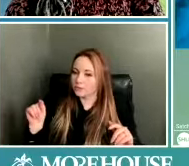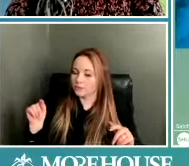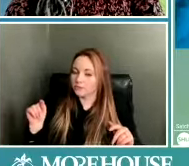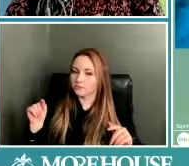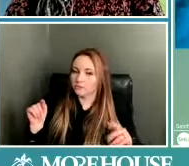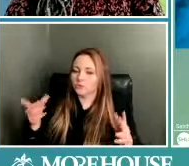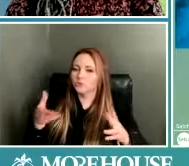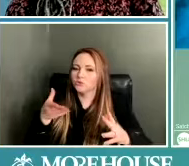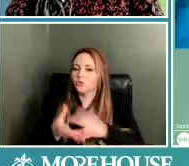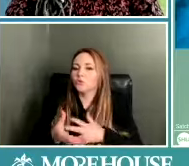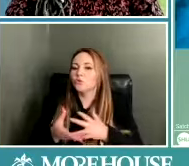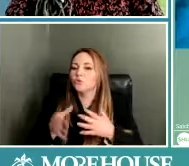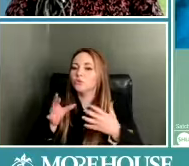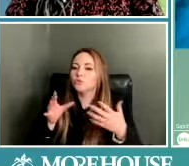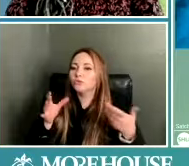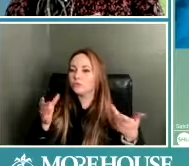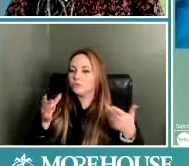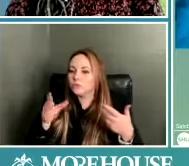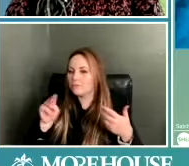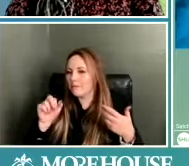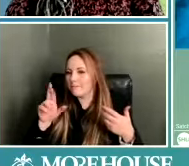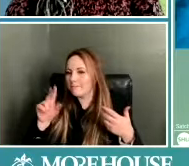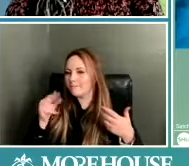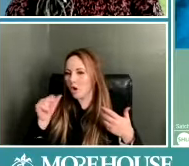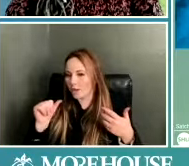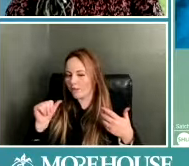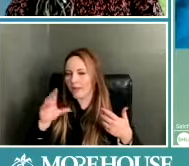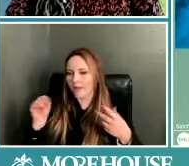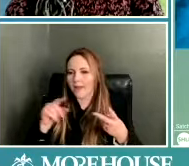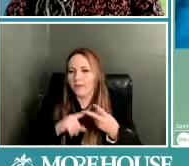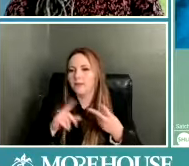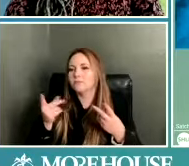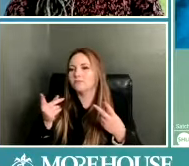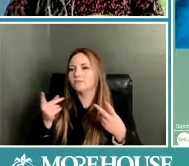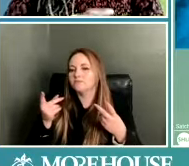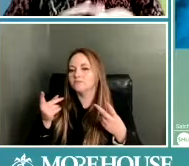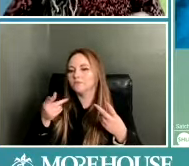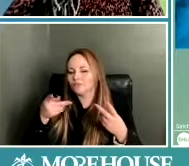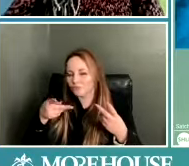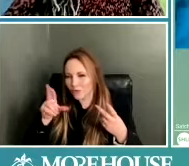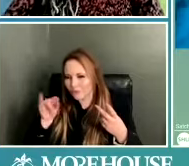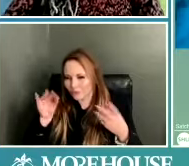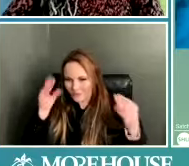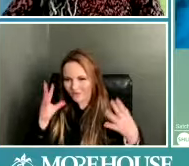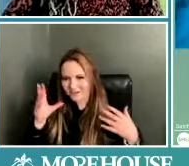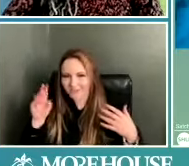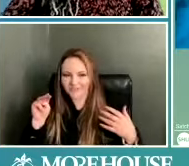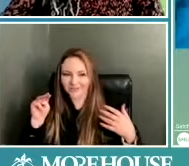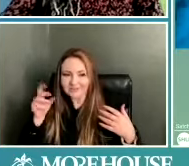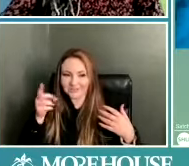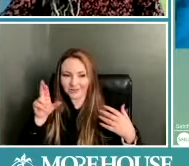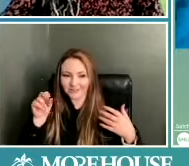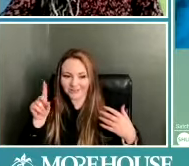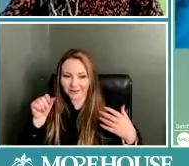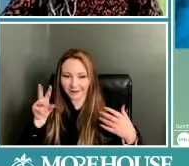the direction of Dr. Aletha Maybank and Professor Daniel Dawes. We are currently